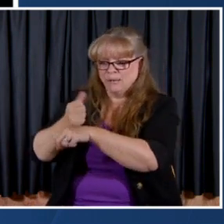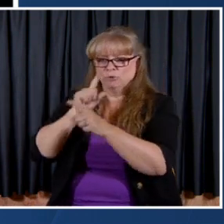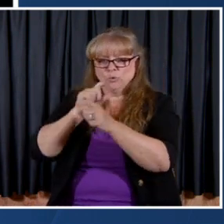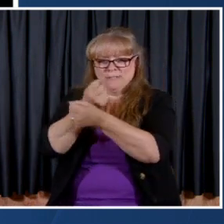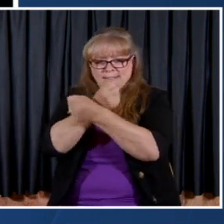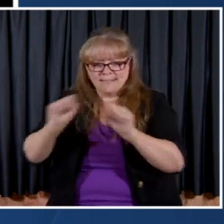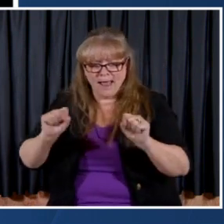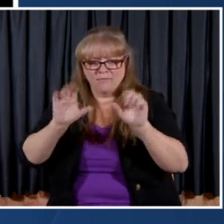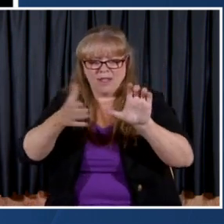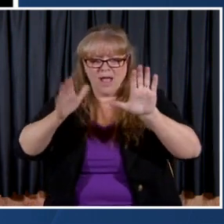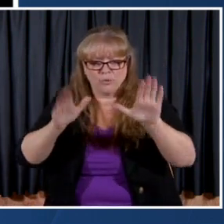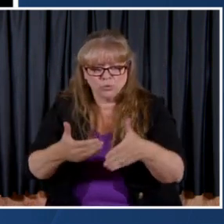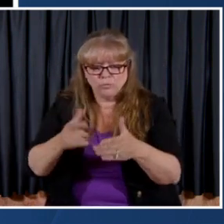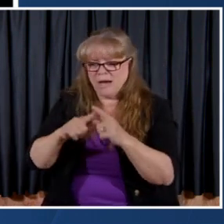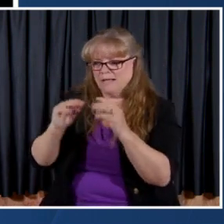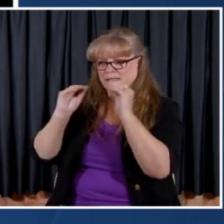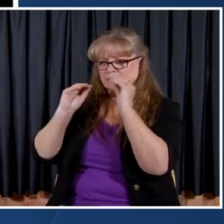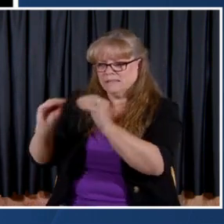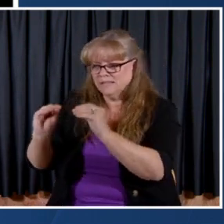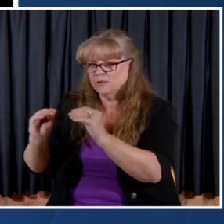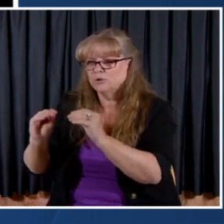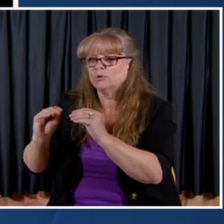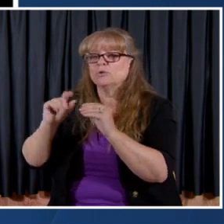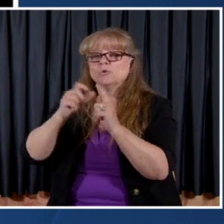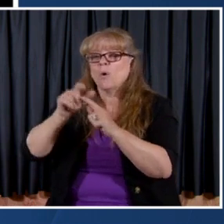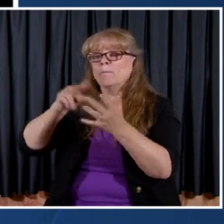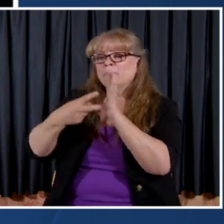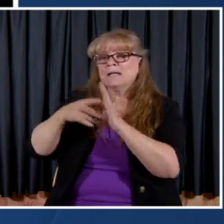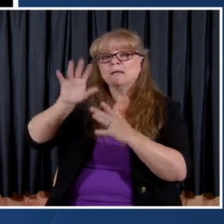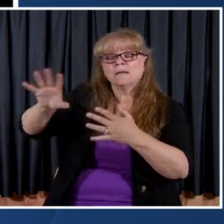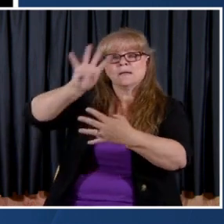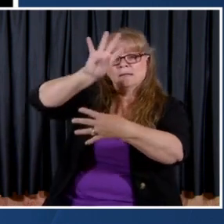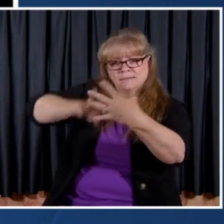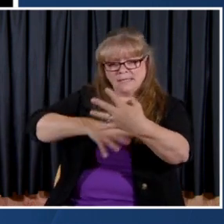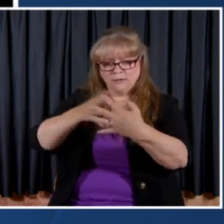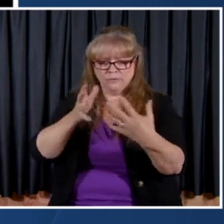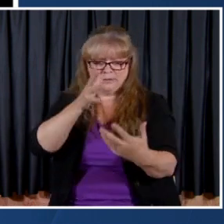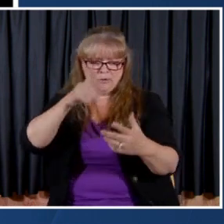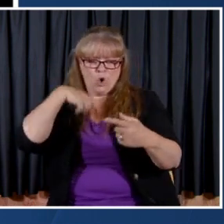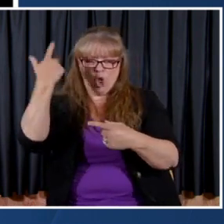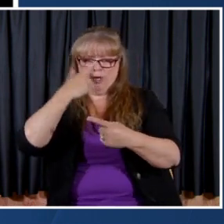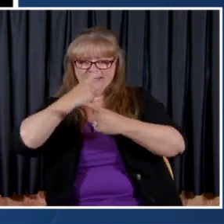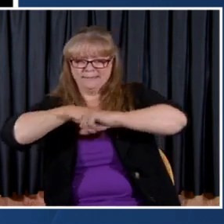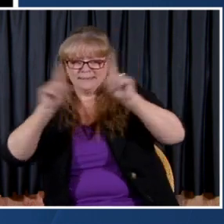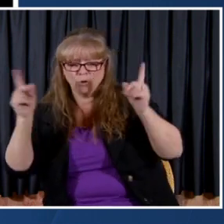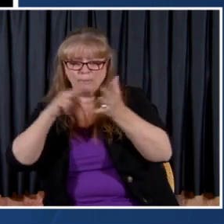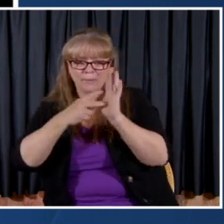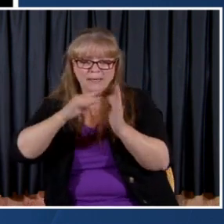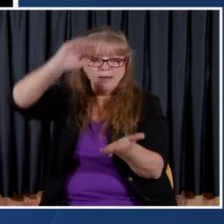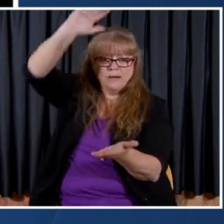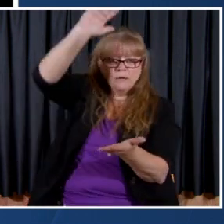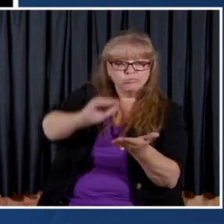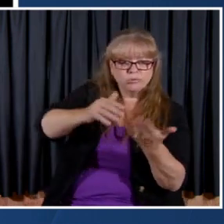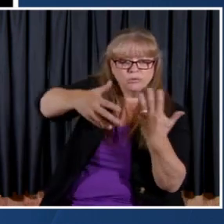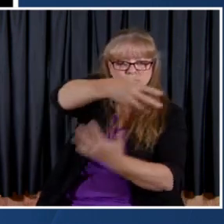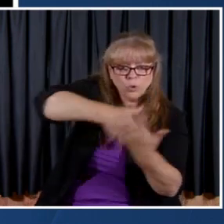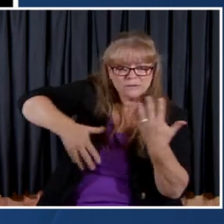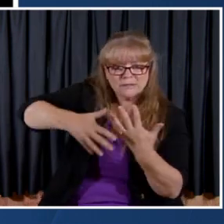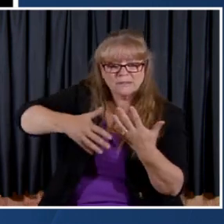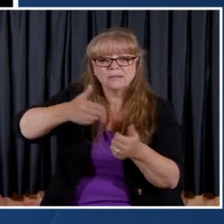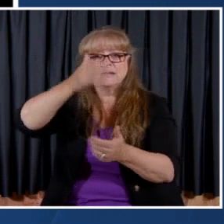time, space desks appropriately in the room, have smaller class sizes or staggered schedules where possible. But